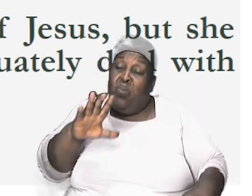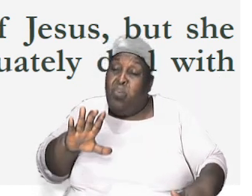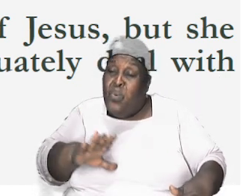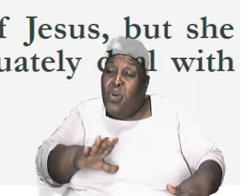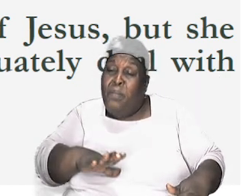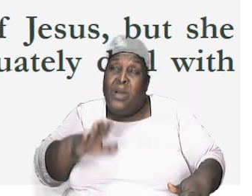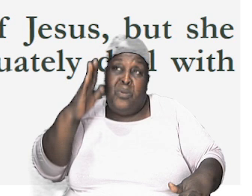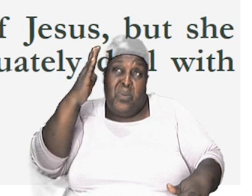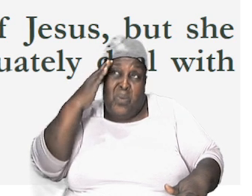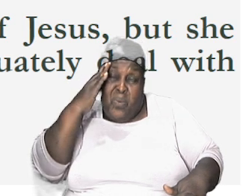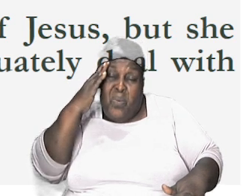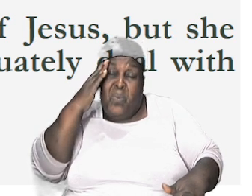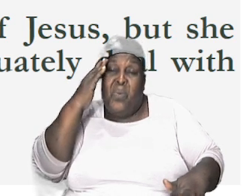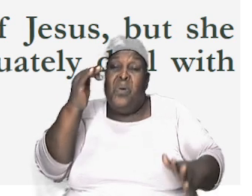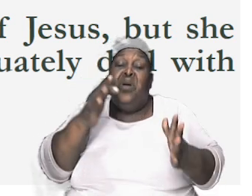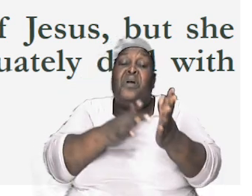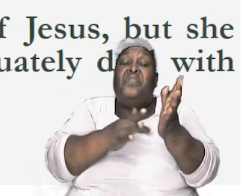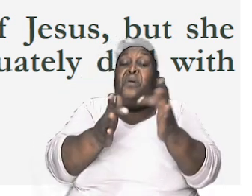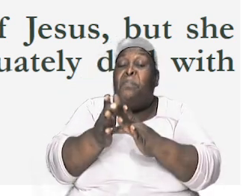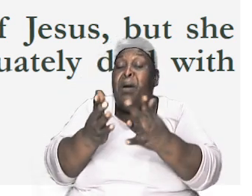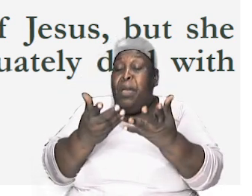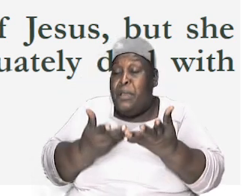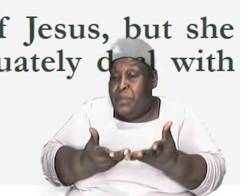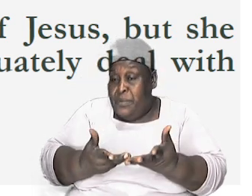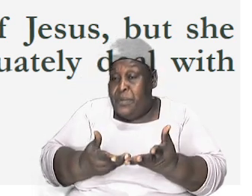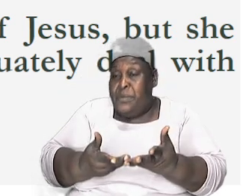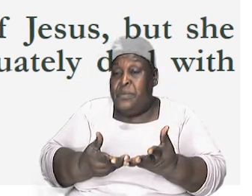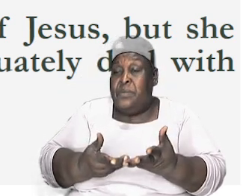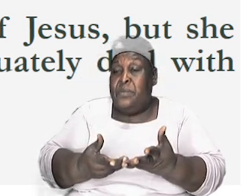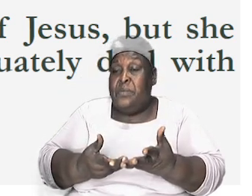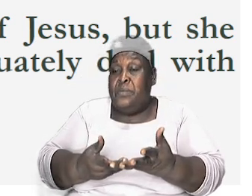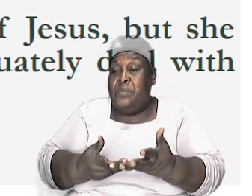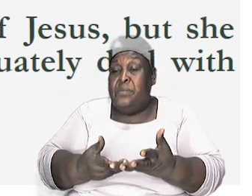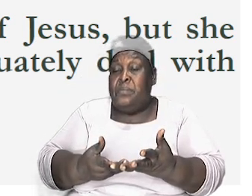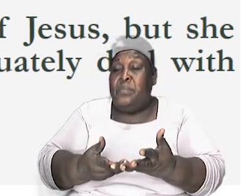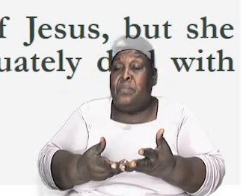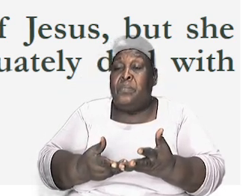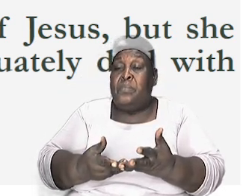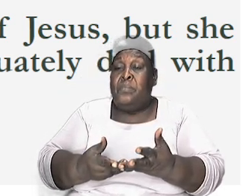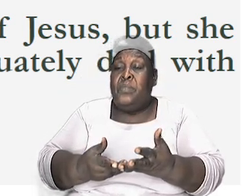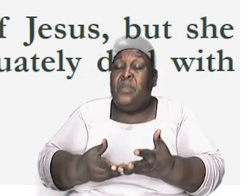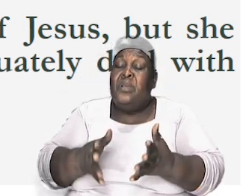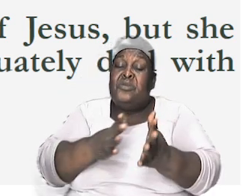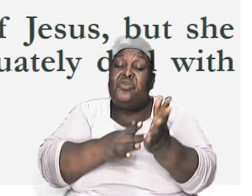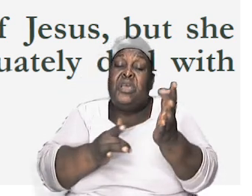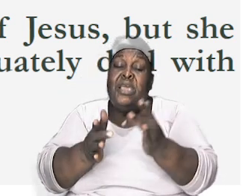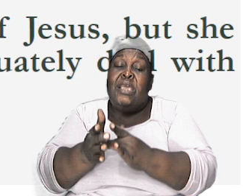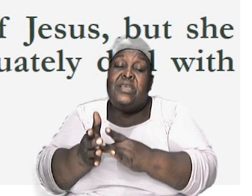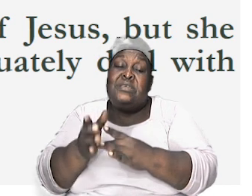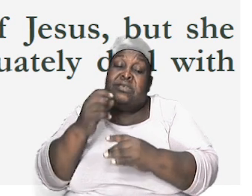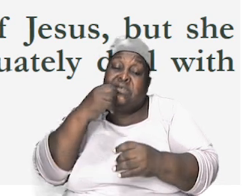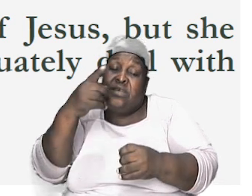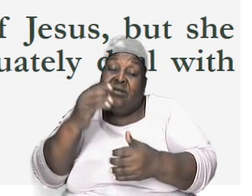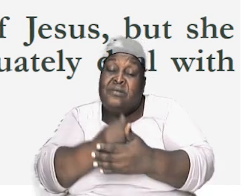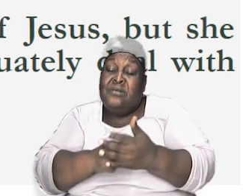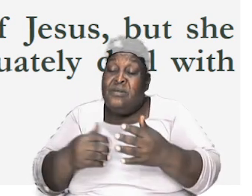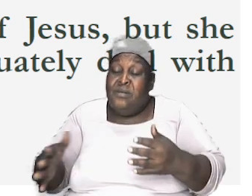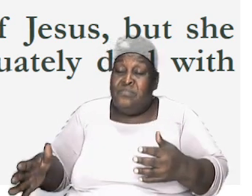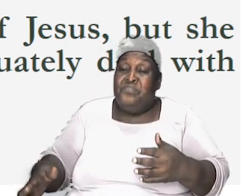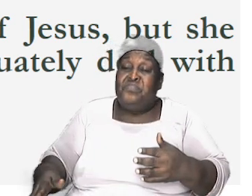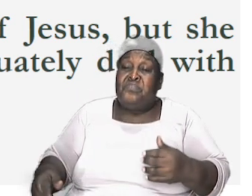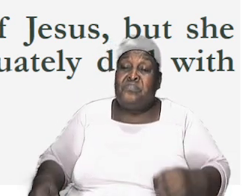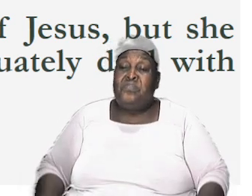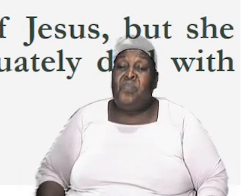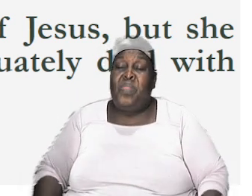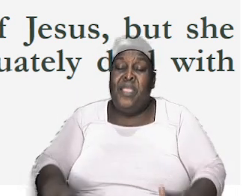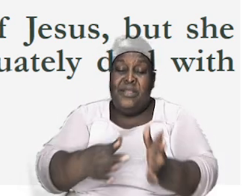who knew what the scripture was talking about. And the Bible said that Jesus told her something. Jesus